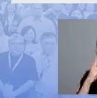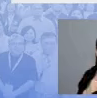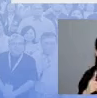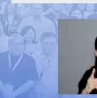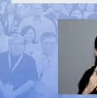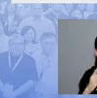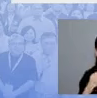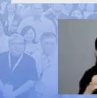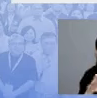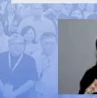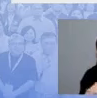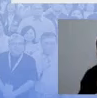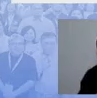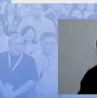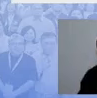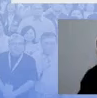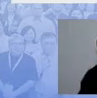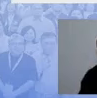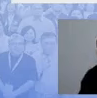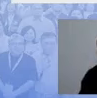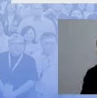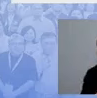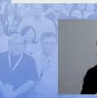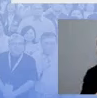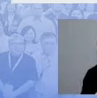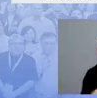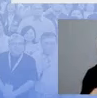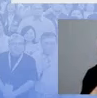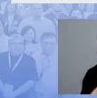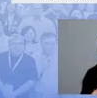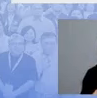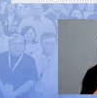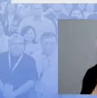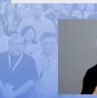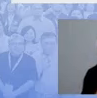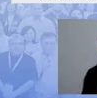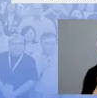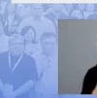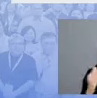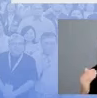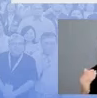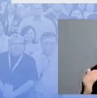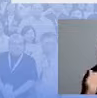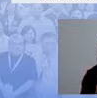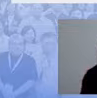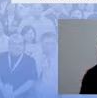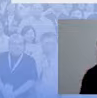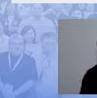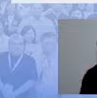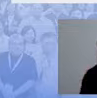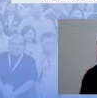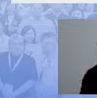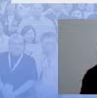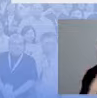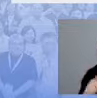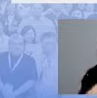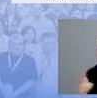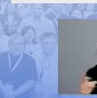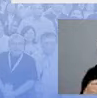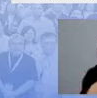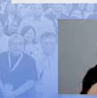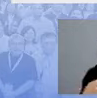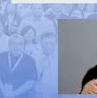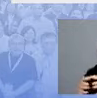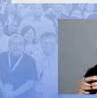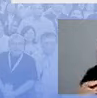actually forming district level SDG committees. It's a multi-stakeholder committee